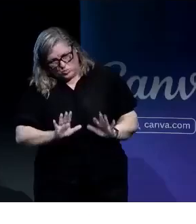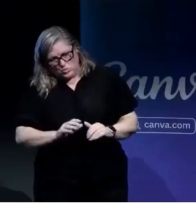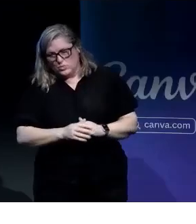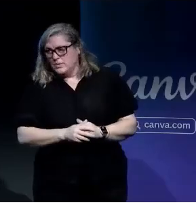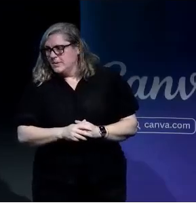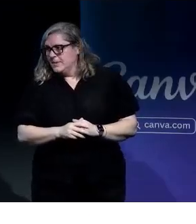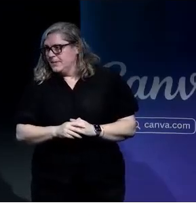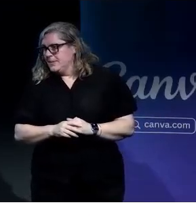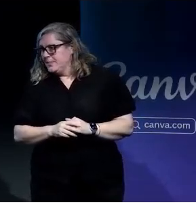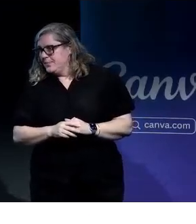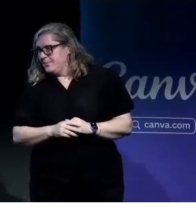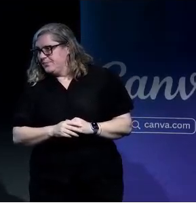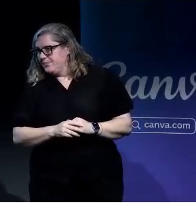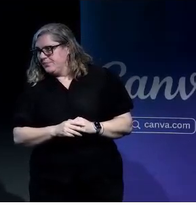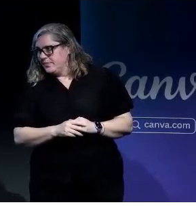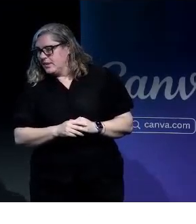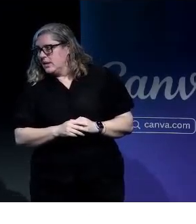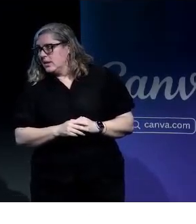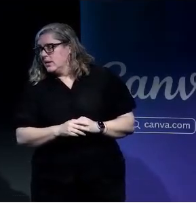But